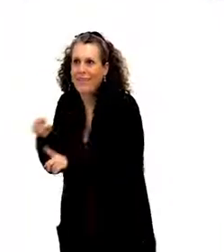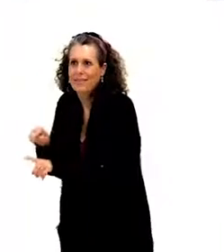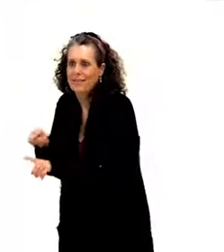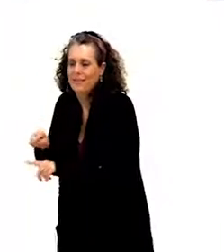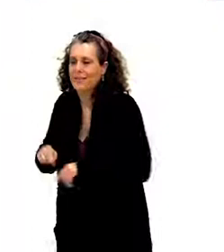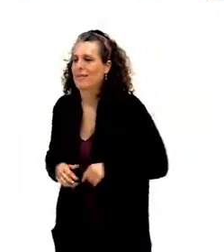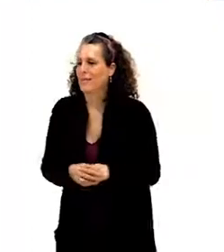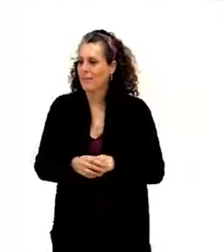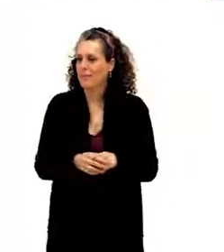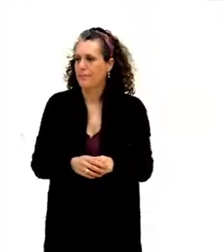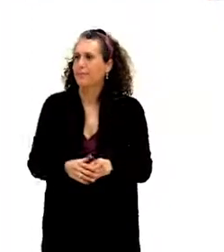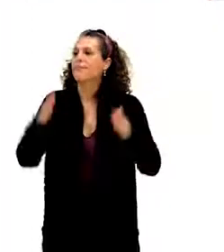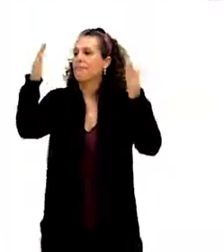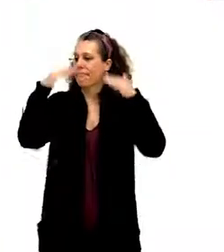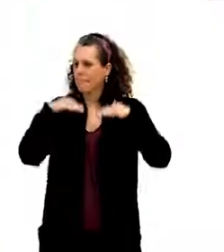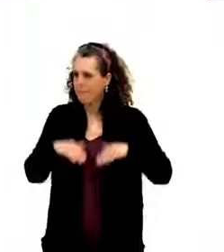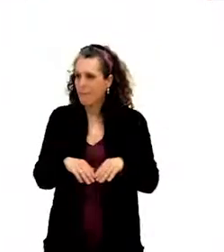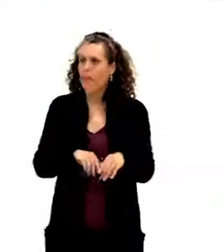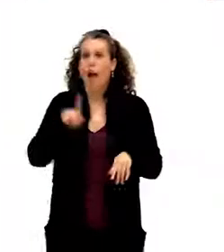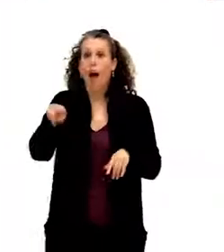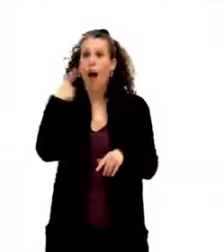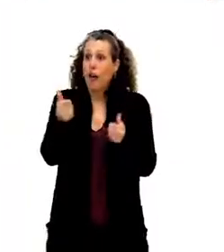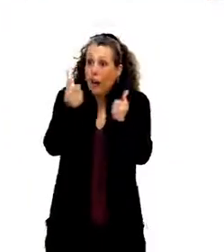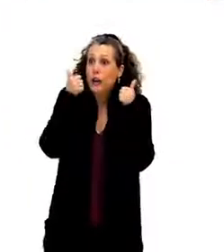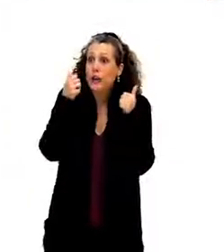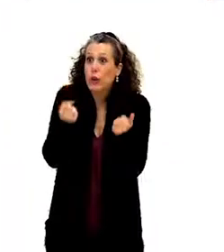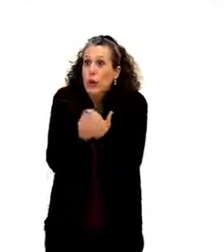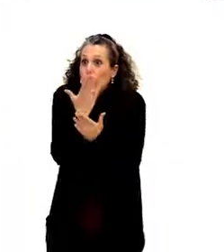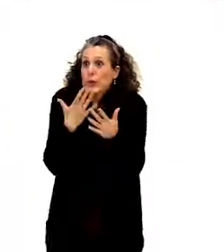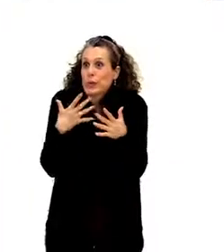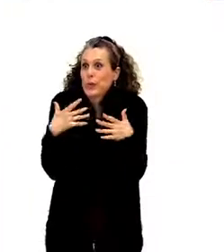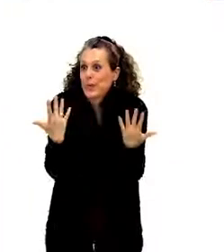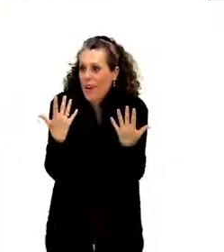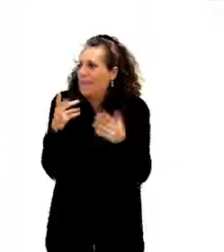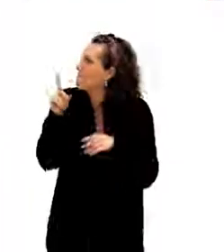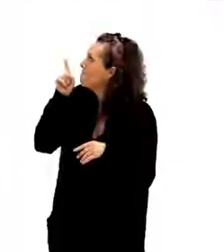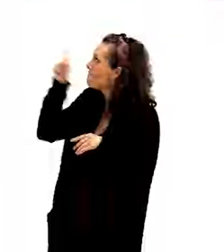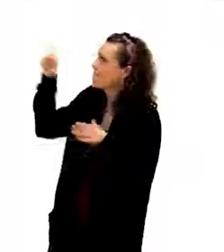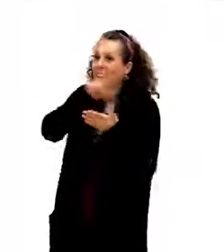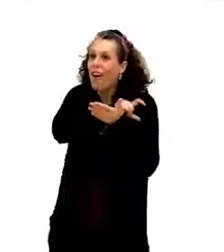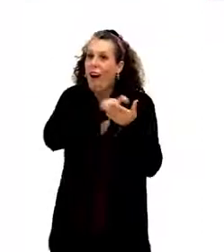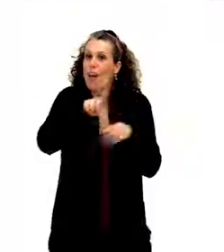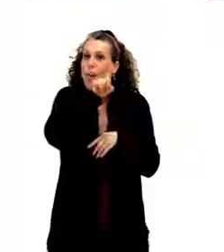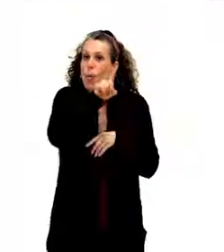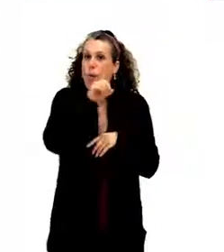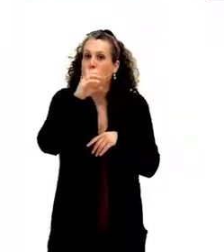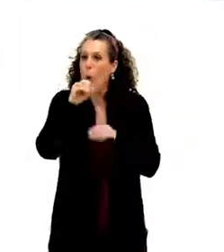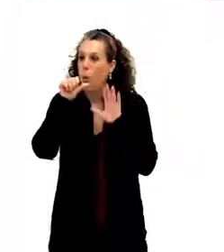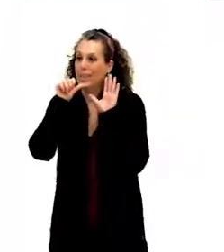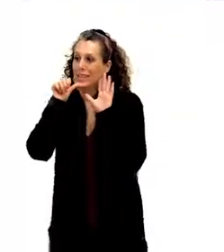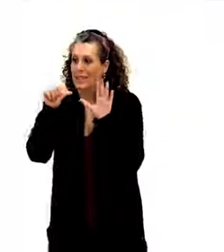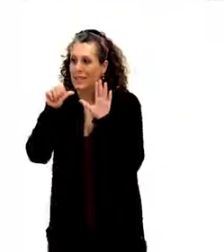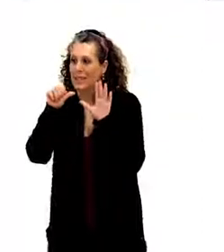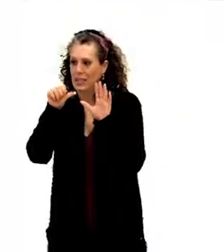Another piece of good news I would like to offer you is Article 106 of the Treaty on Functioning